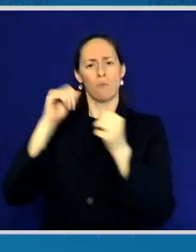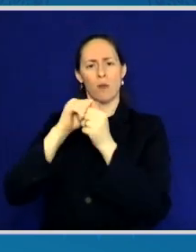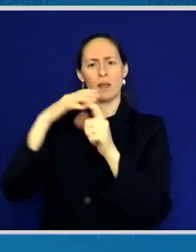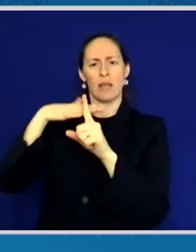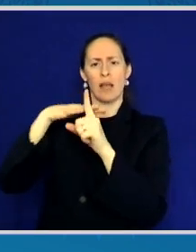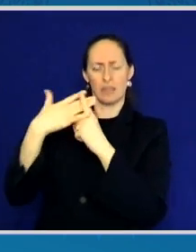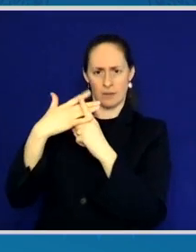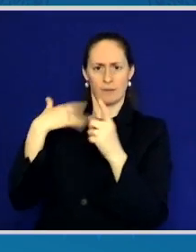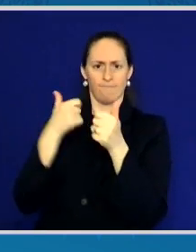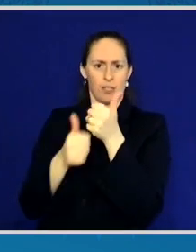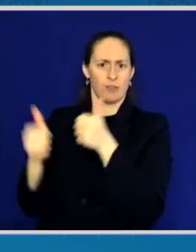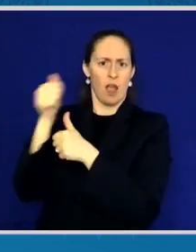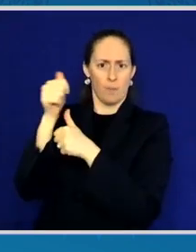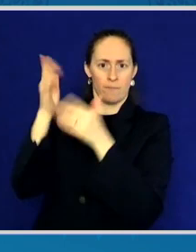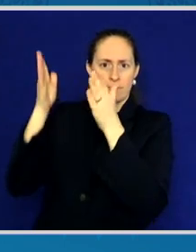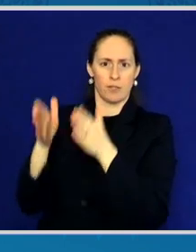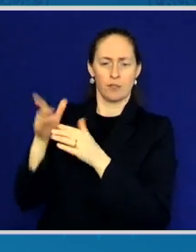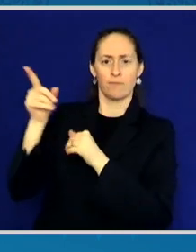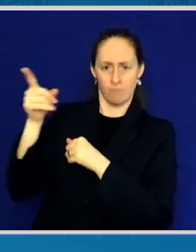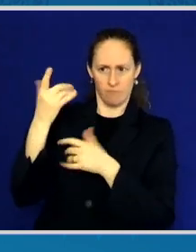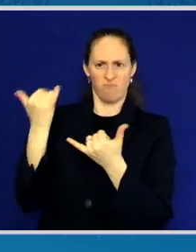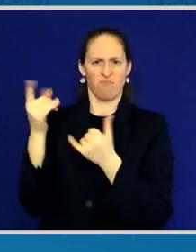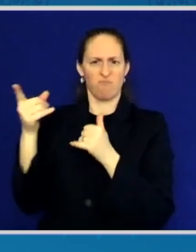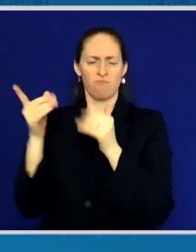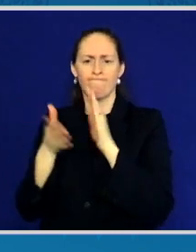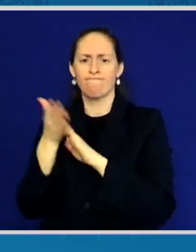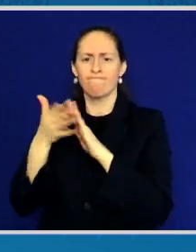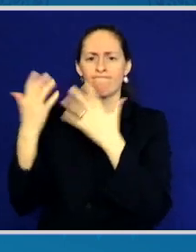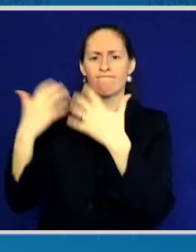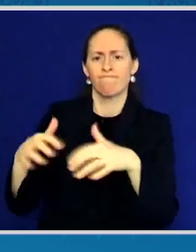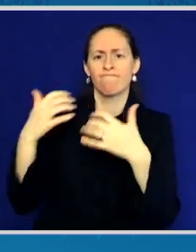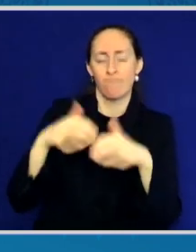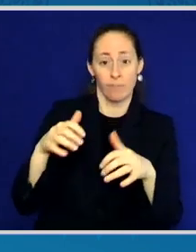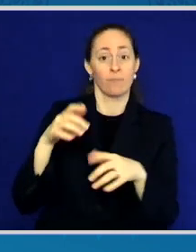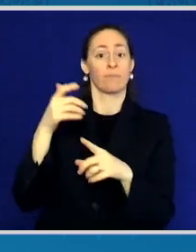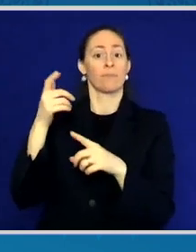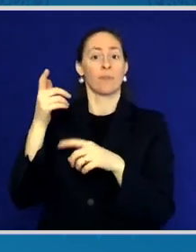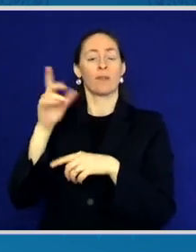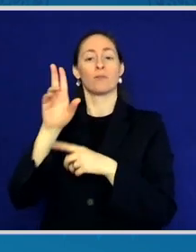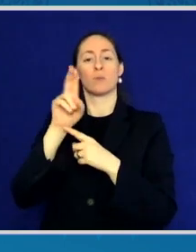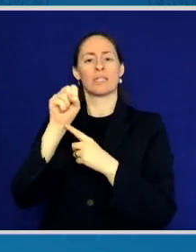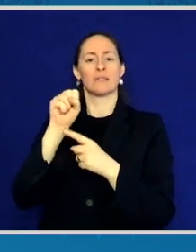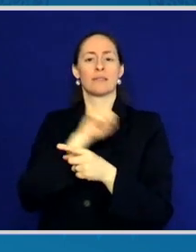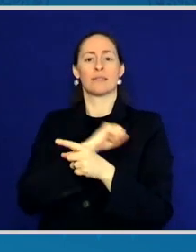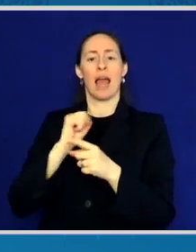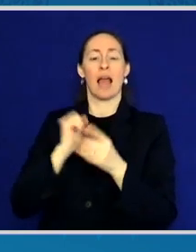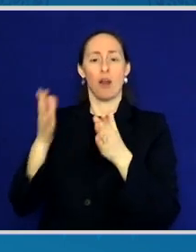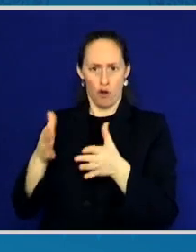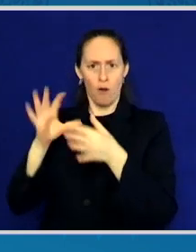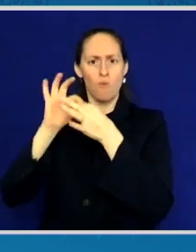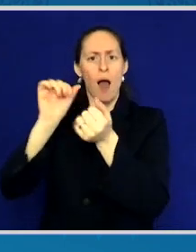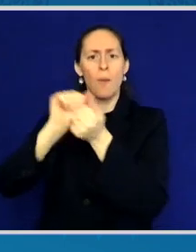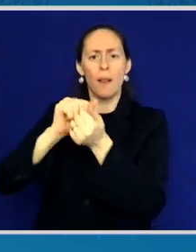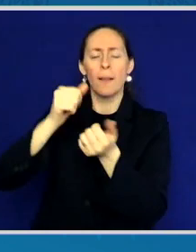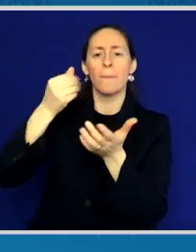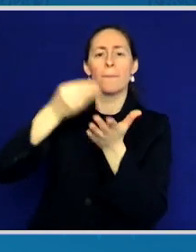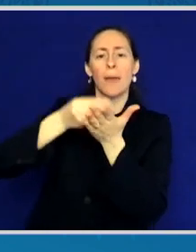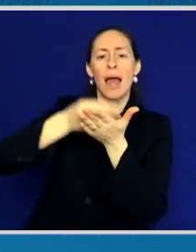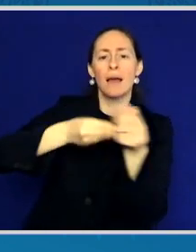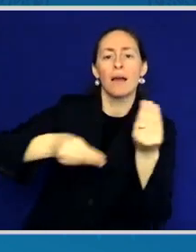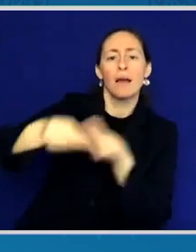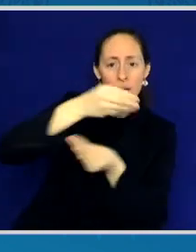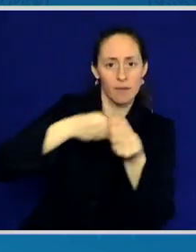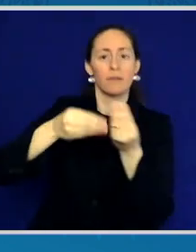chairs a committee in the United States Senate that is named Banking, Housing, and Urban Affairs Committee. And I remember